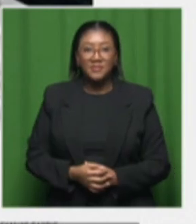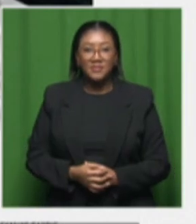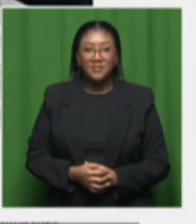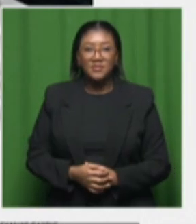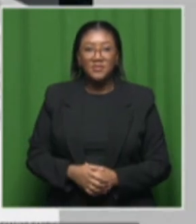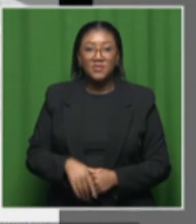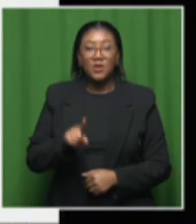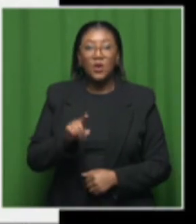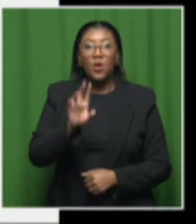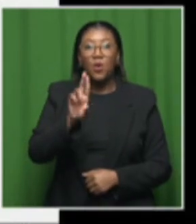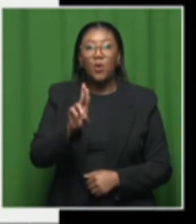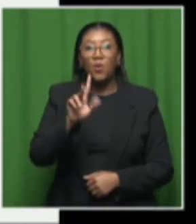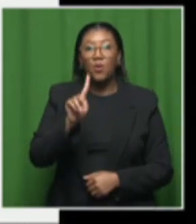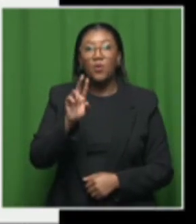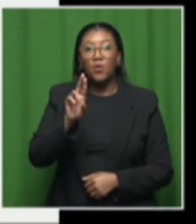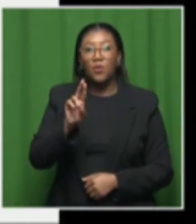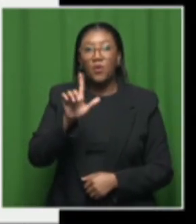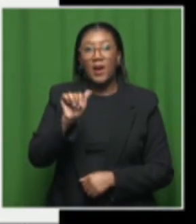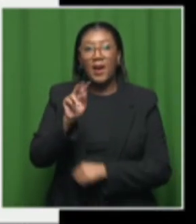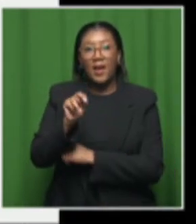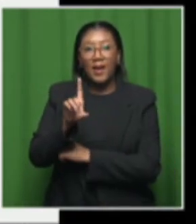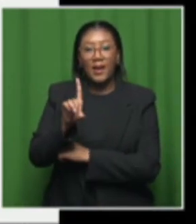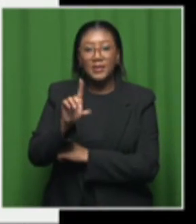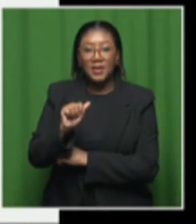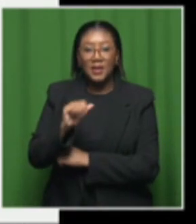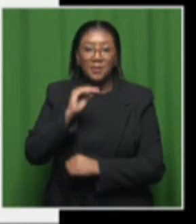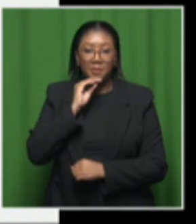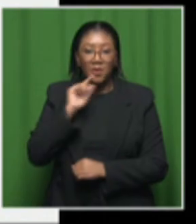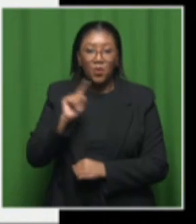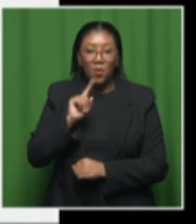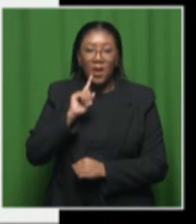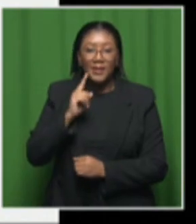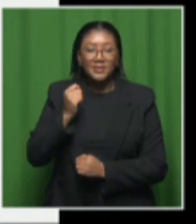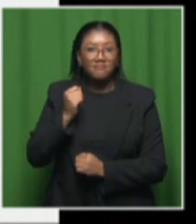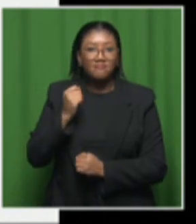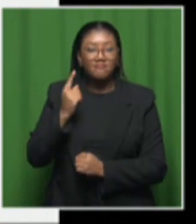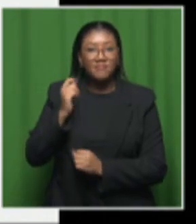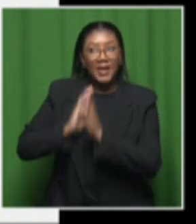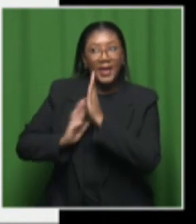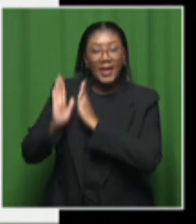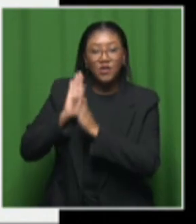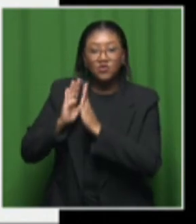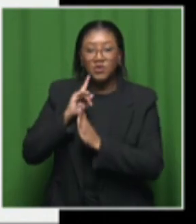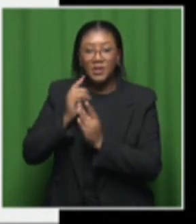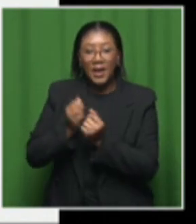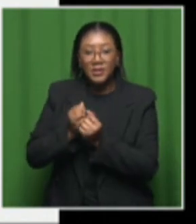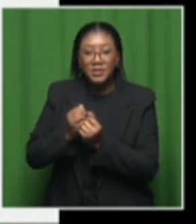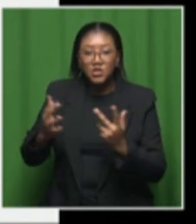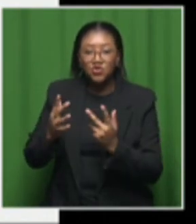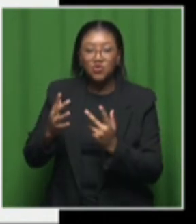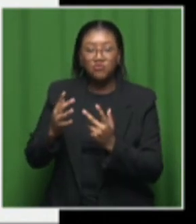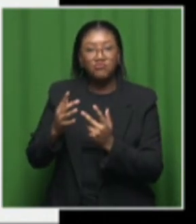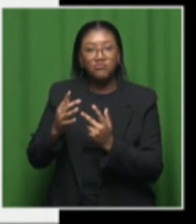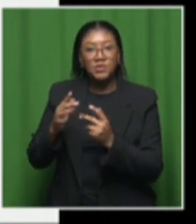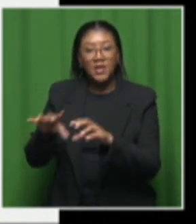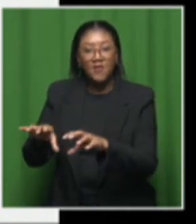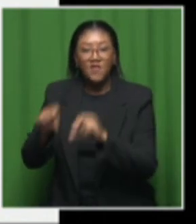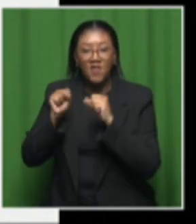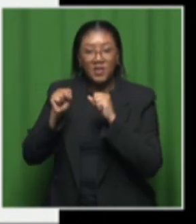uHlanganise, which is the art of retrieving and fetching ancestral knowledge. That's a spiritual element as well. That also defines